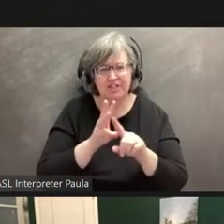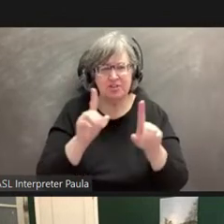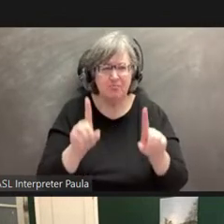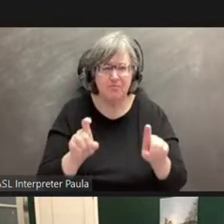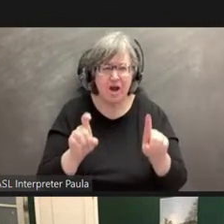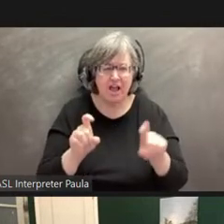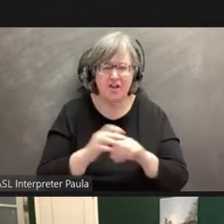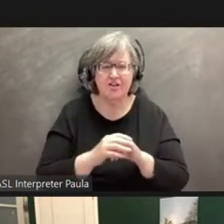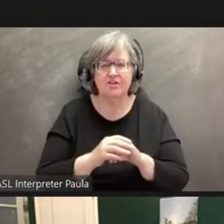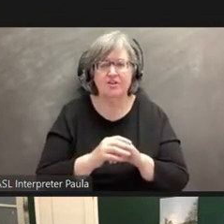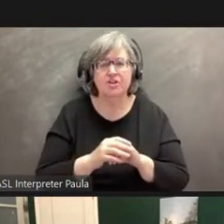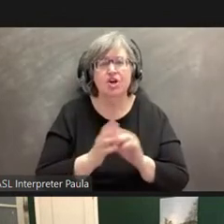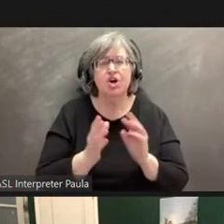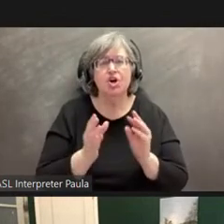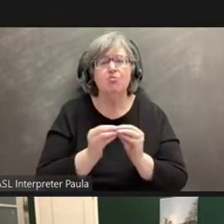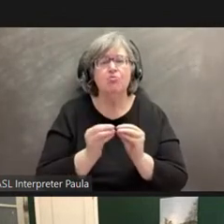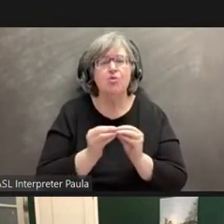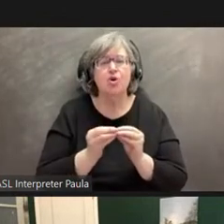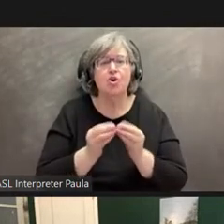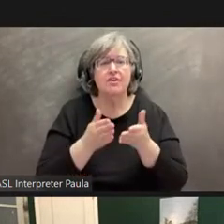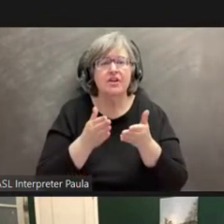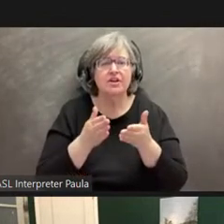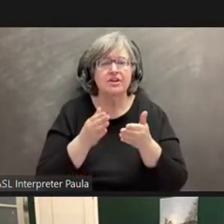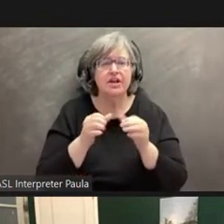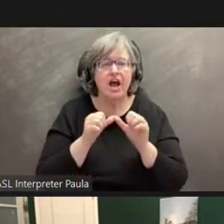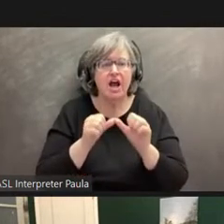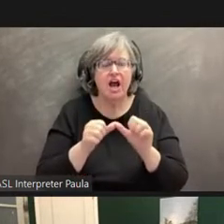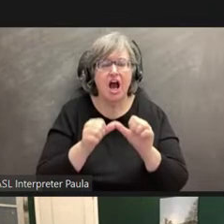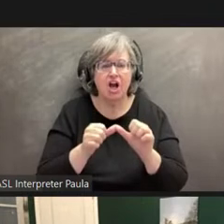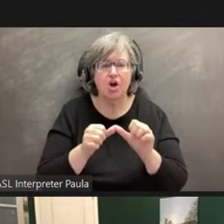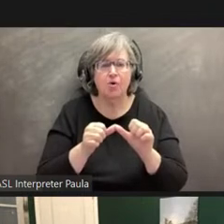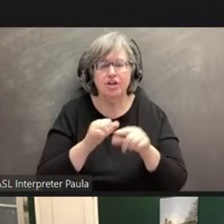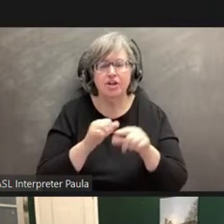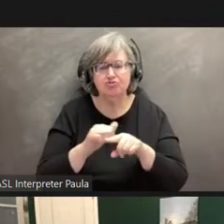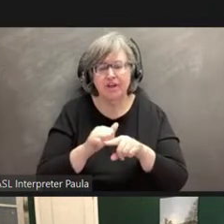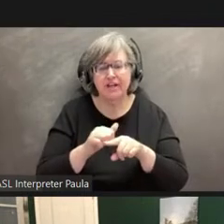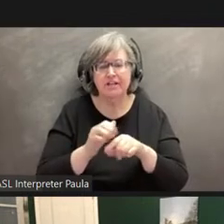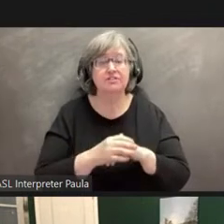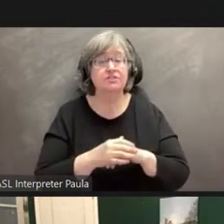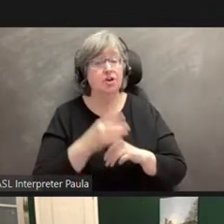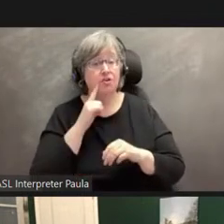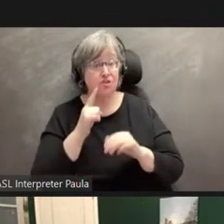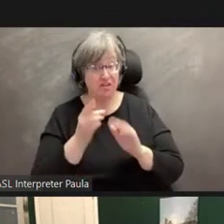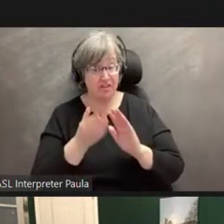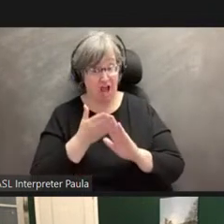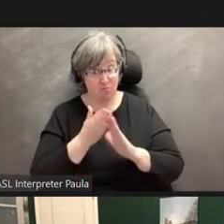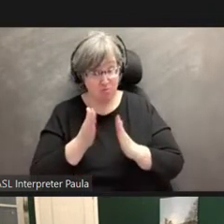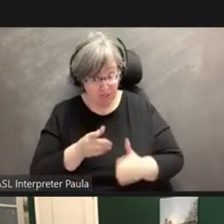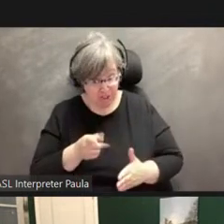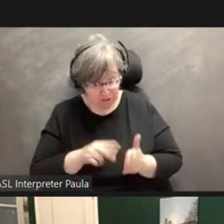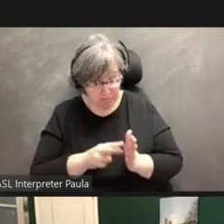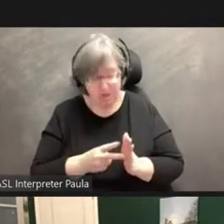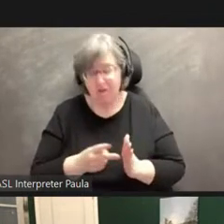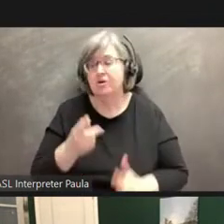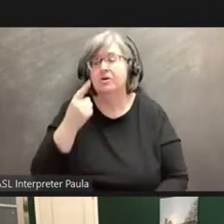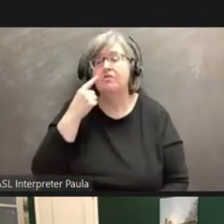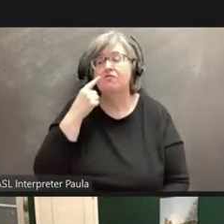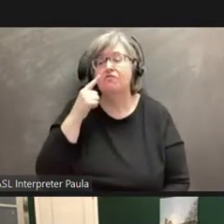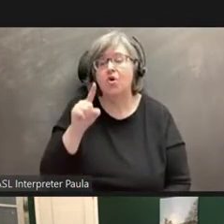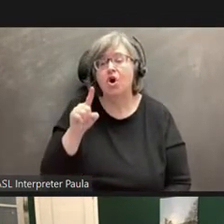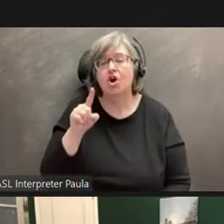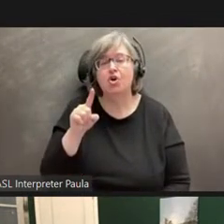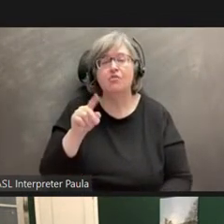of a little bit more of an ongoing training past the pilot? Well, for the operators, you mean?